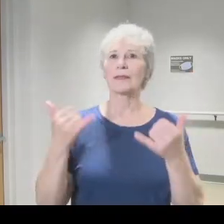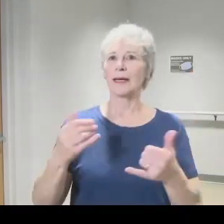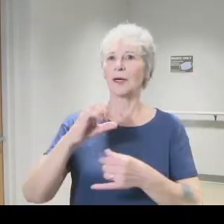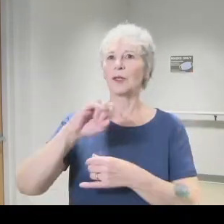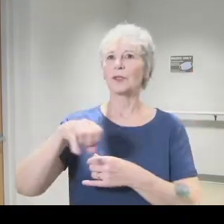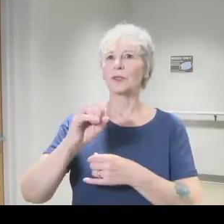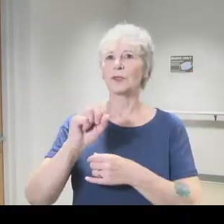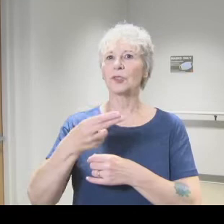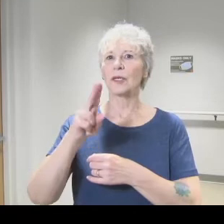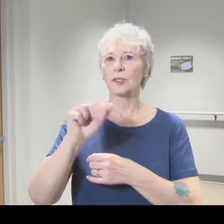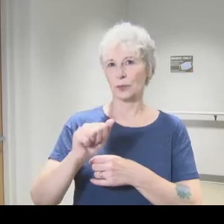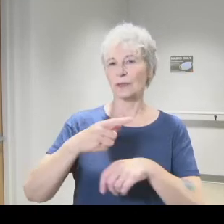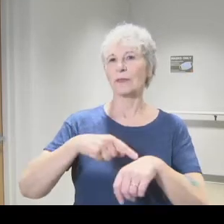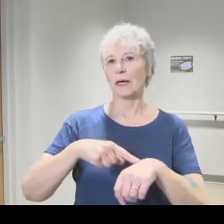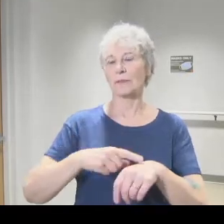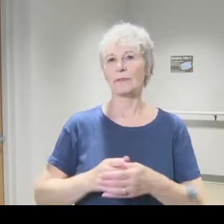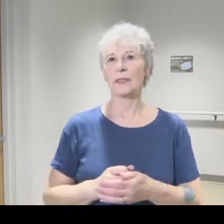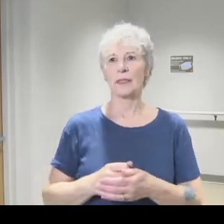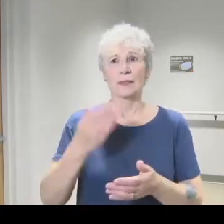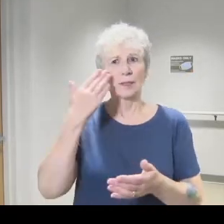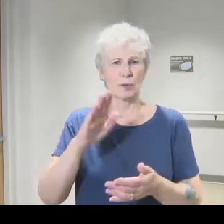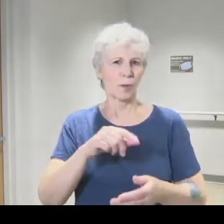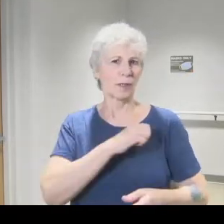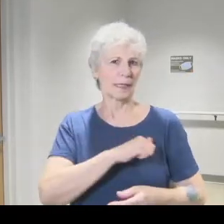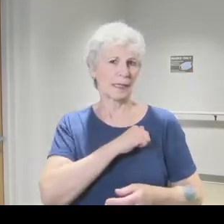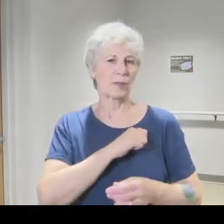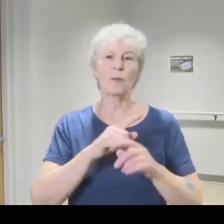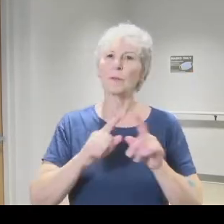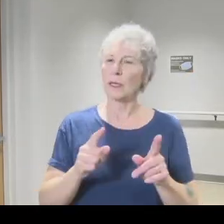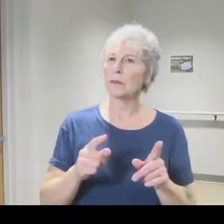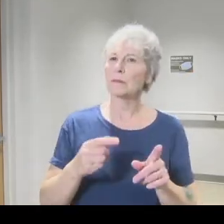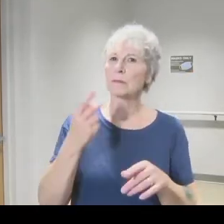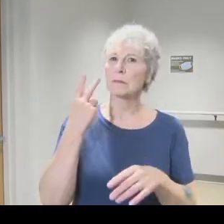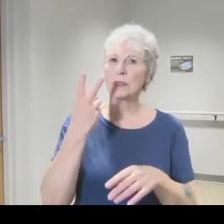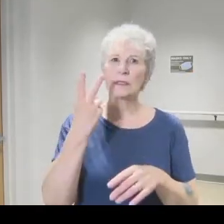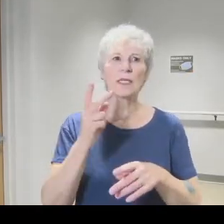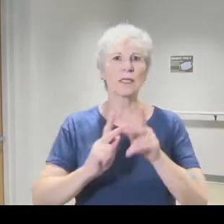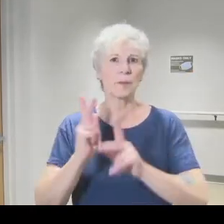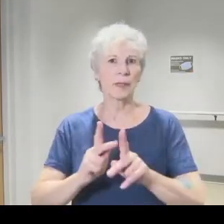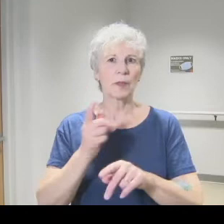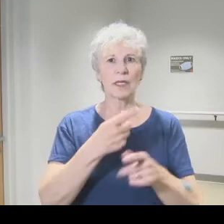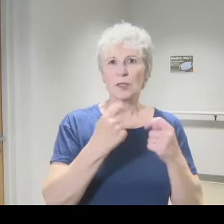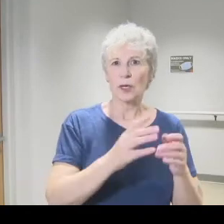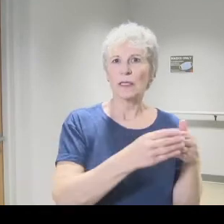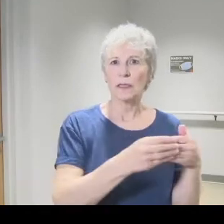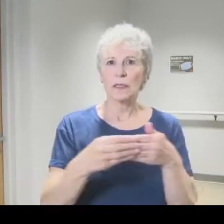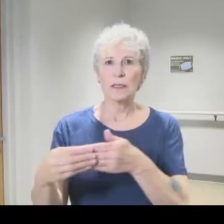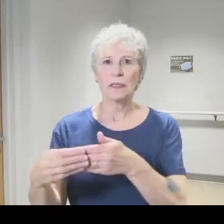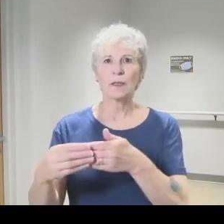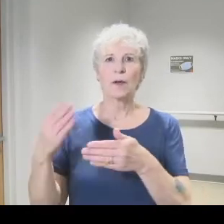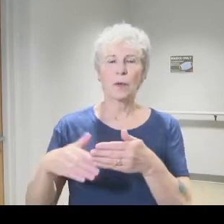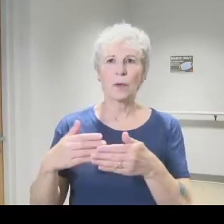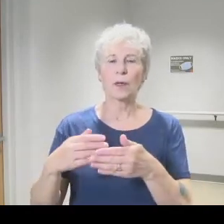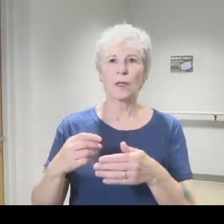time. Now, we don't know his attitude from this text, but we can see the people he's trying to lead. We can see why